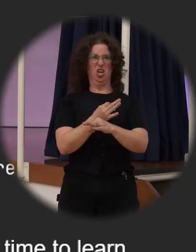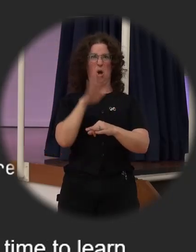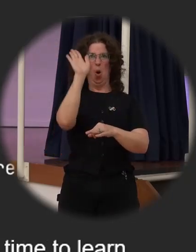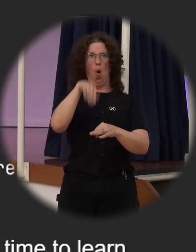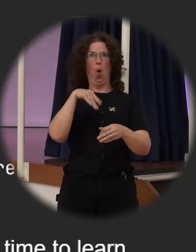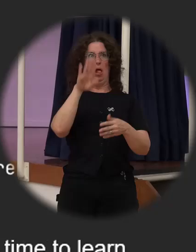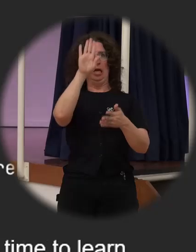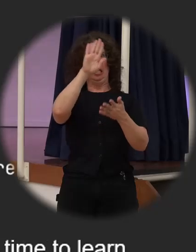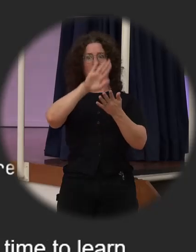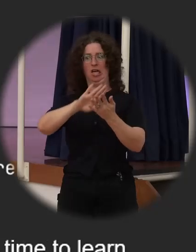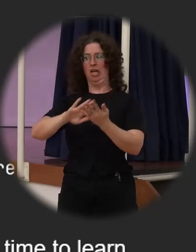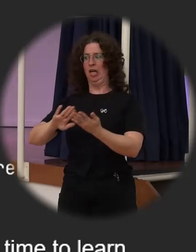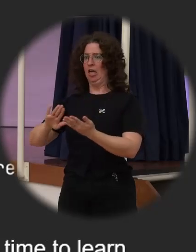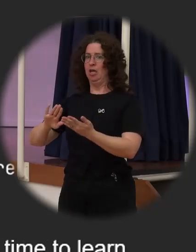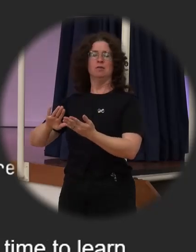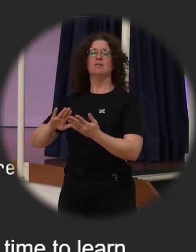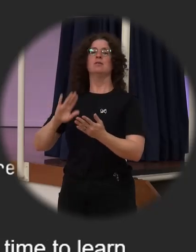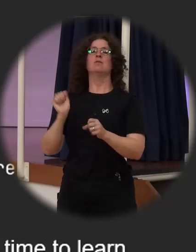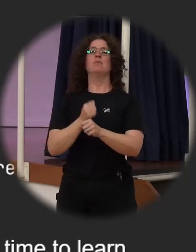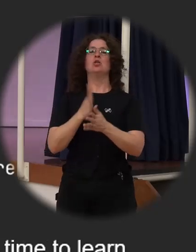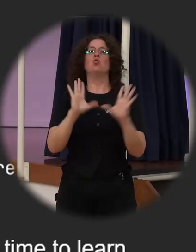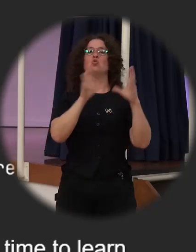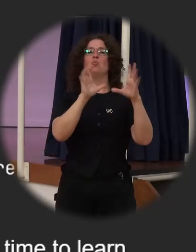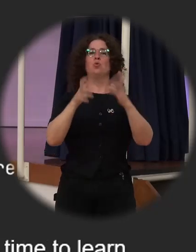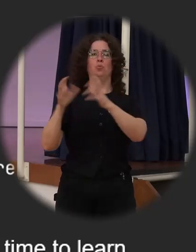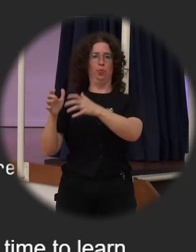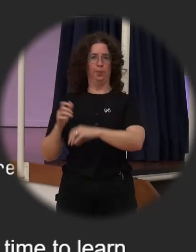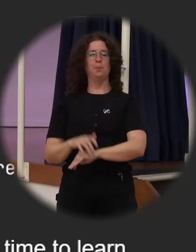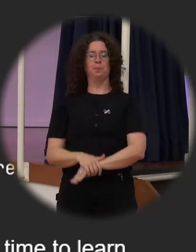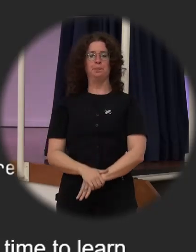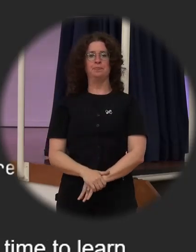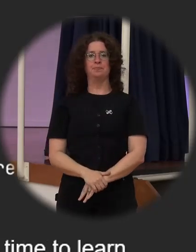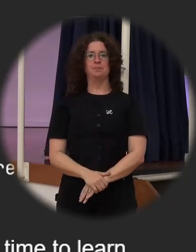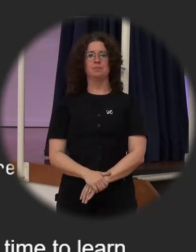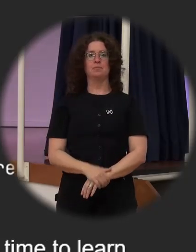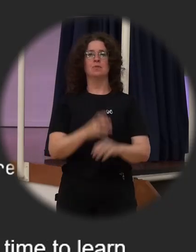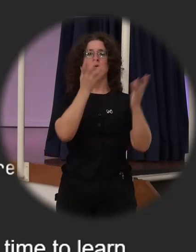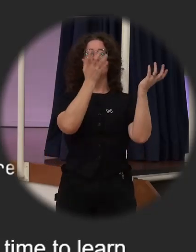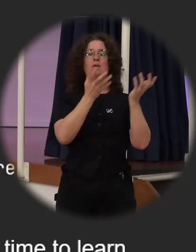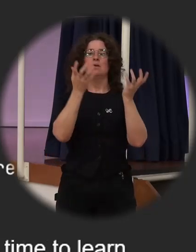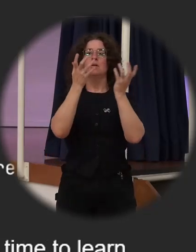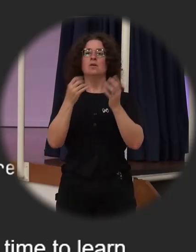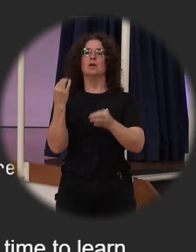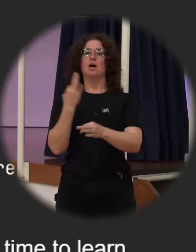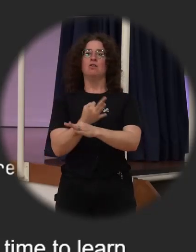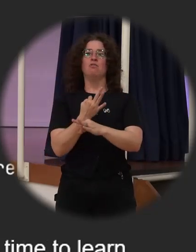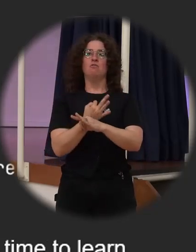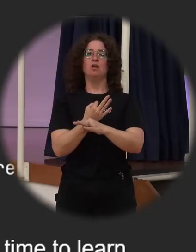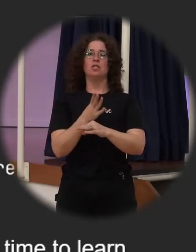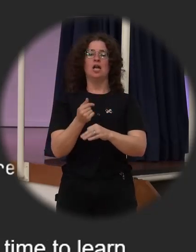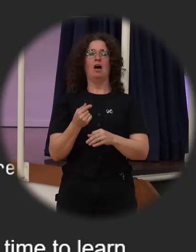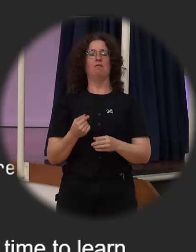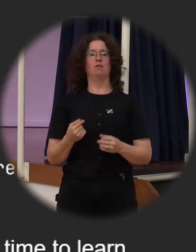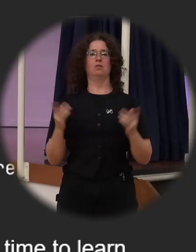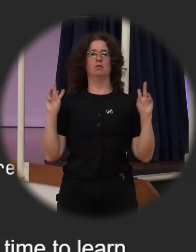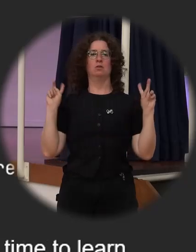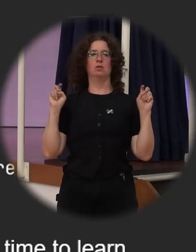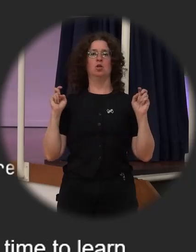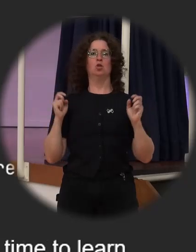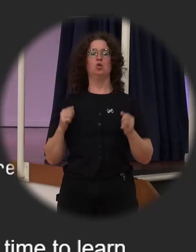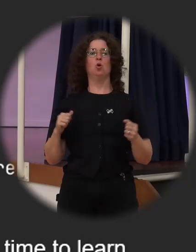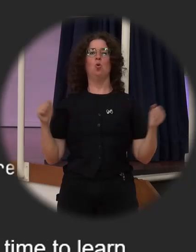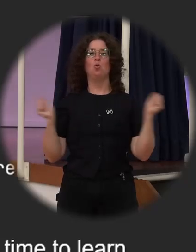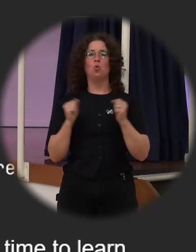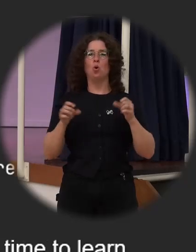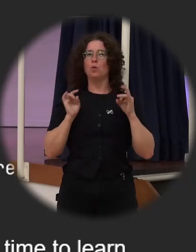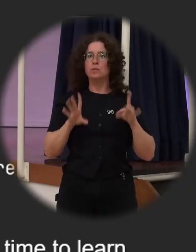so well, so make sure you're grouping them as you go. Cloud functions also have a cold start to them, so if nobody's used your app in a